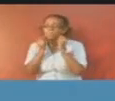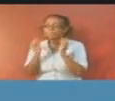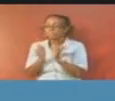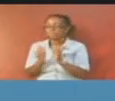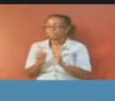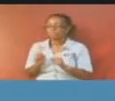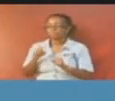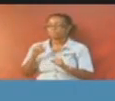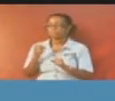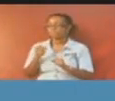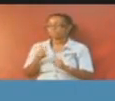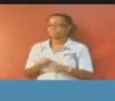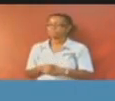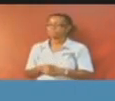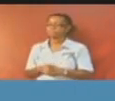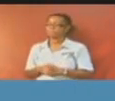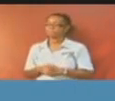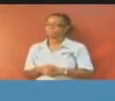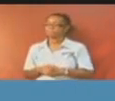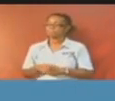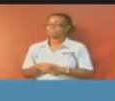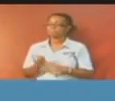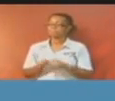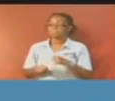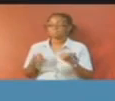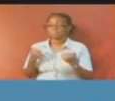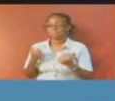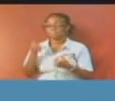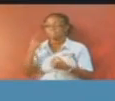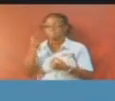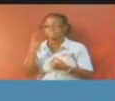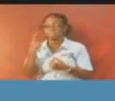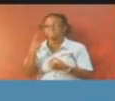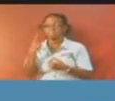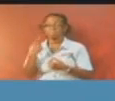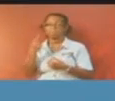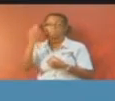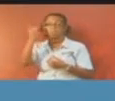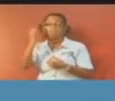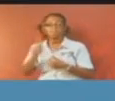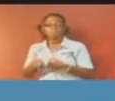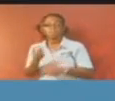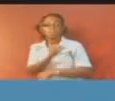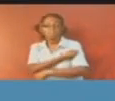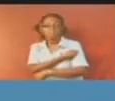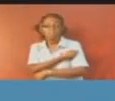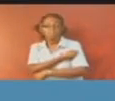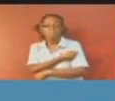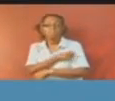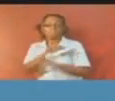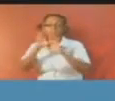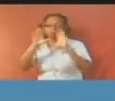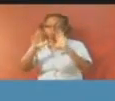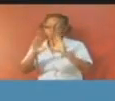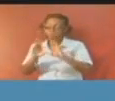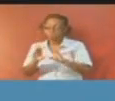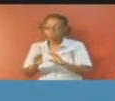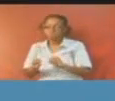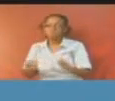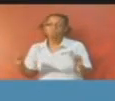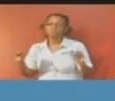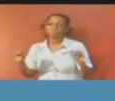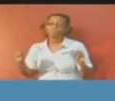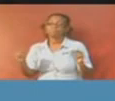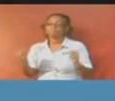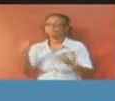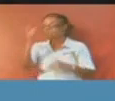and led to significant reductions in incidence of many other viral and bacterial diseases. If uptake is great, can lead to the